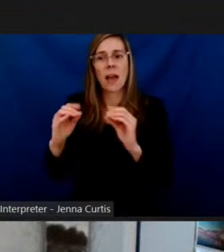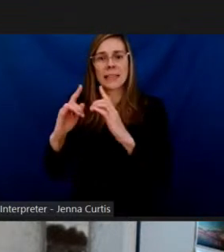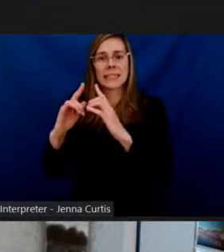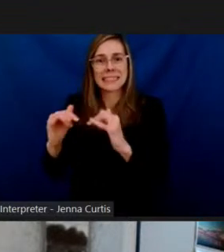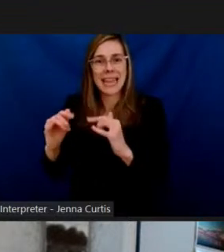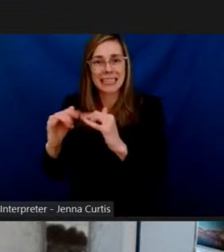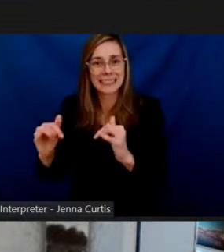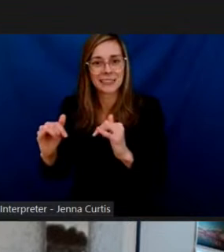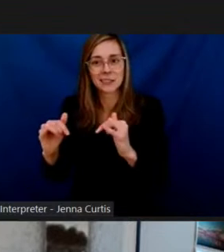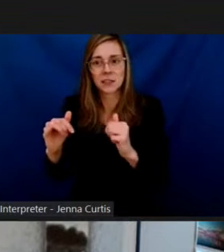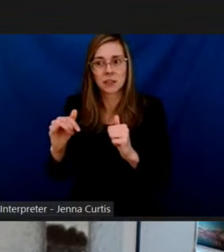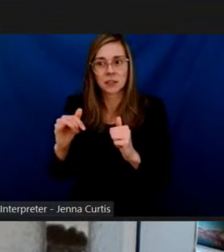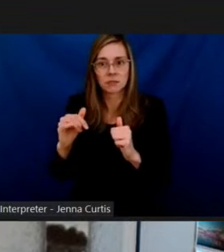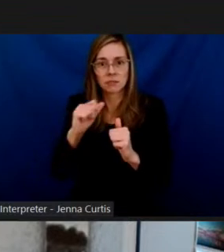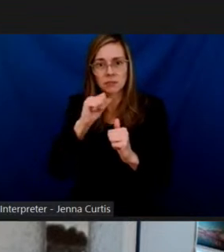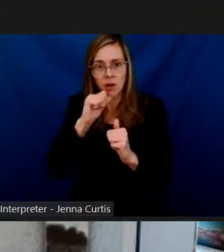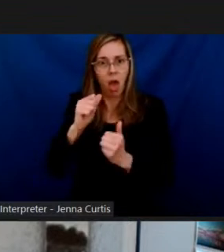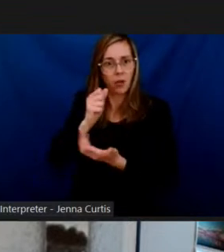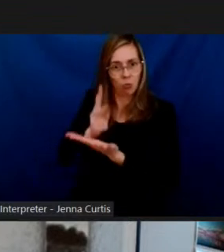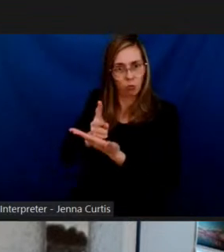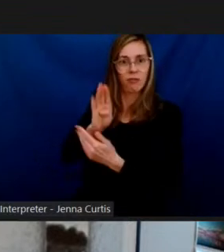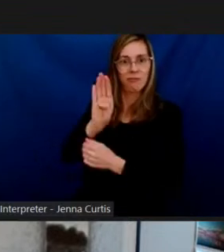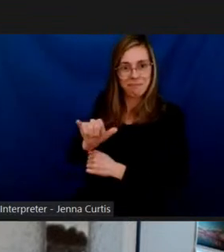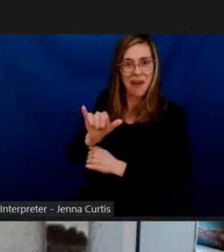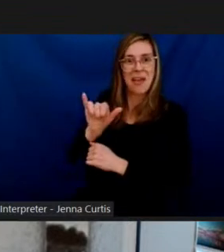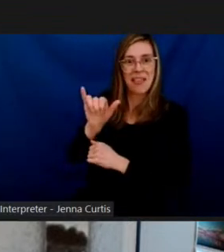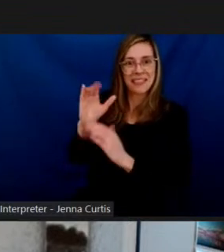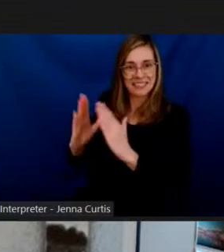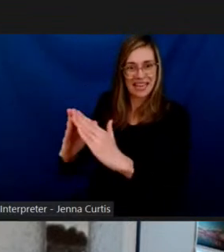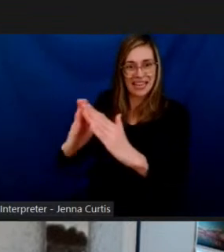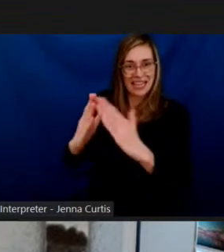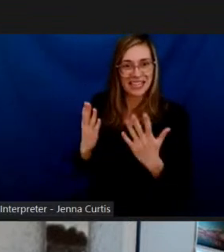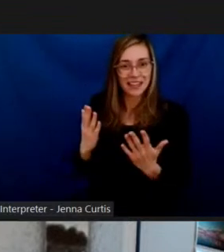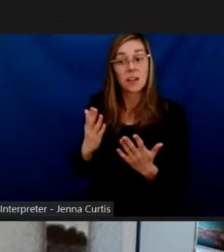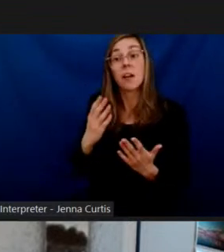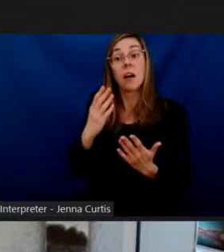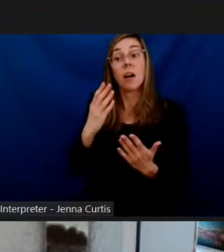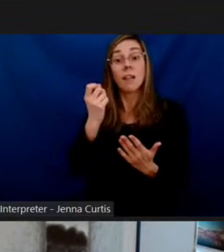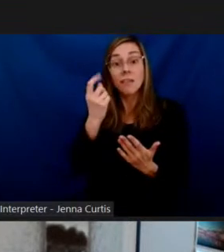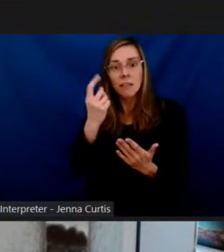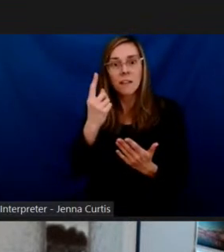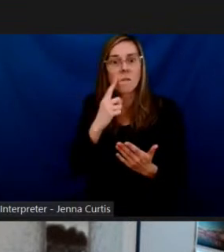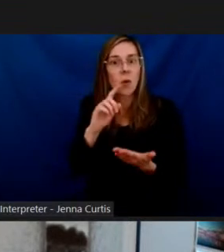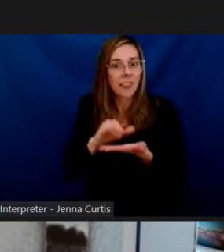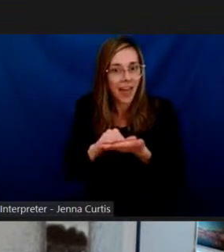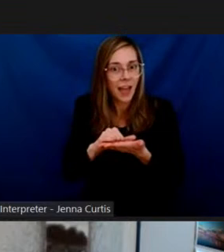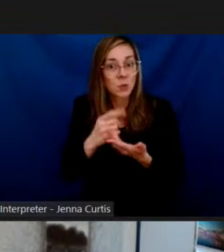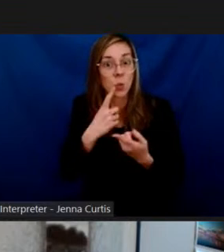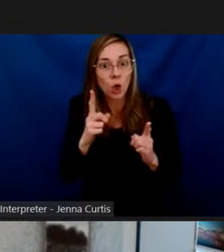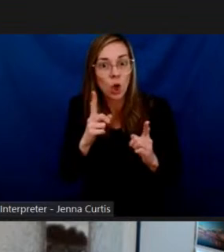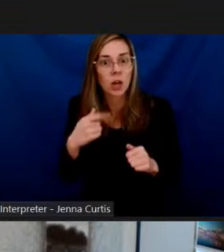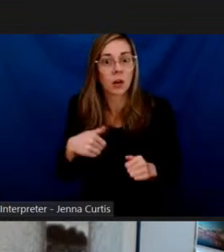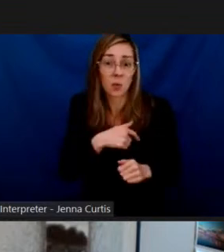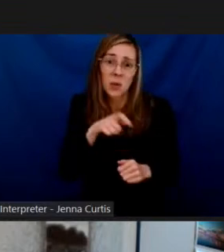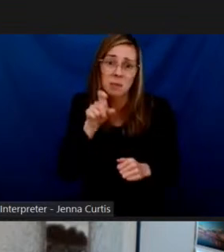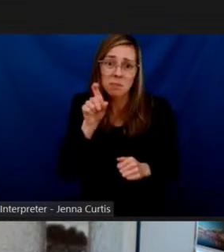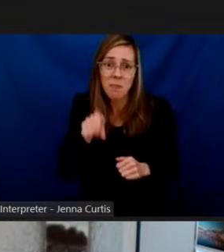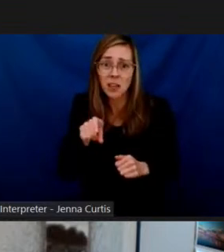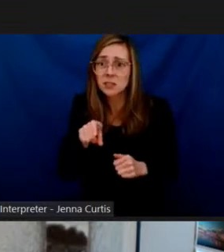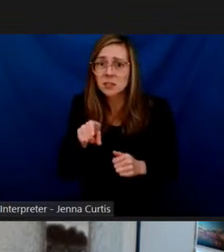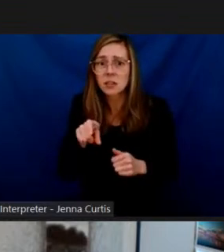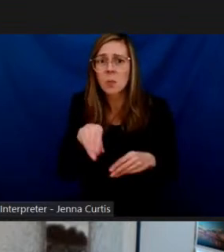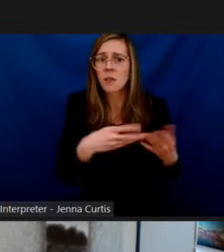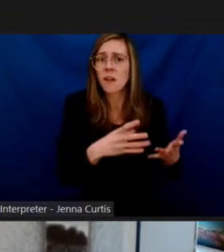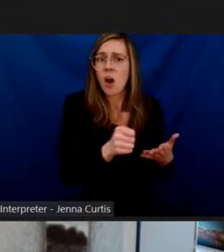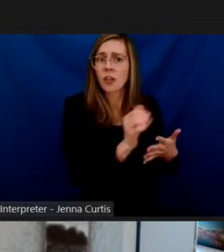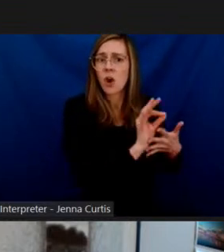But in order for that to work, we have to provide off-ramps from homelessness. Otherwise, we're just moving people from one